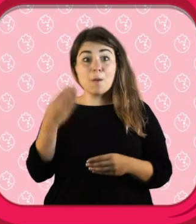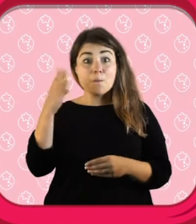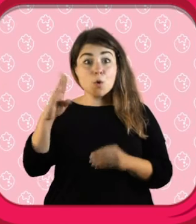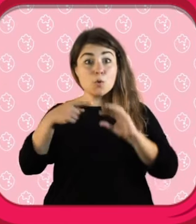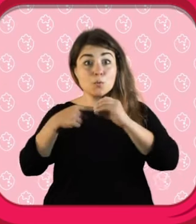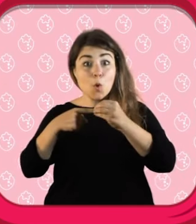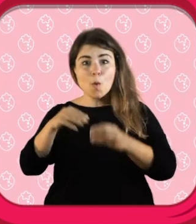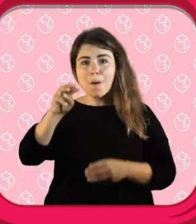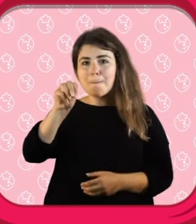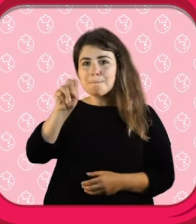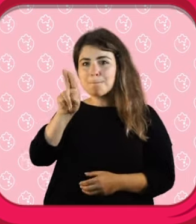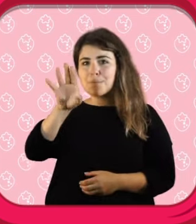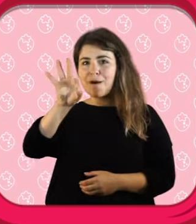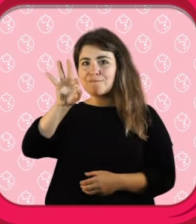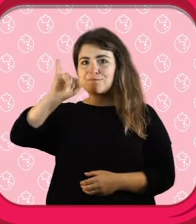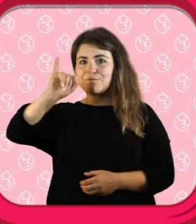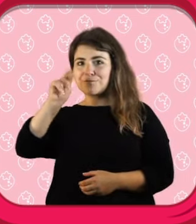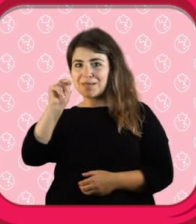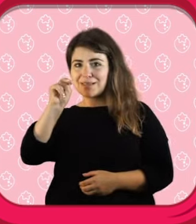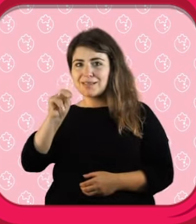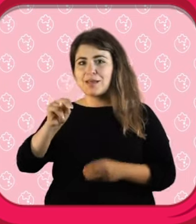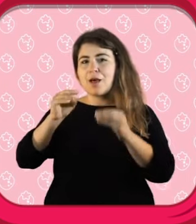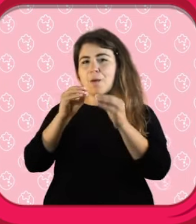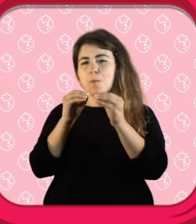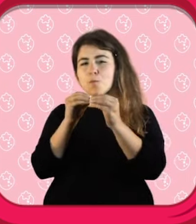Blueberry Muffin's Balloon Booth.